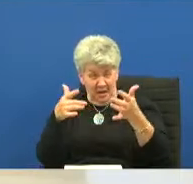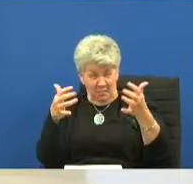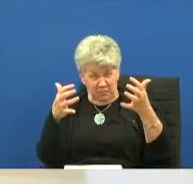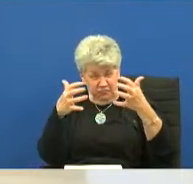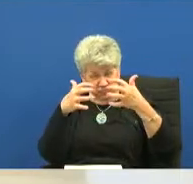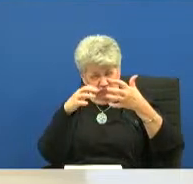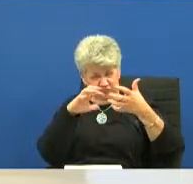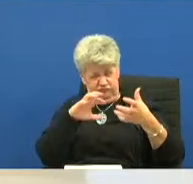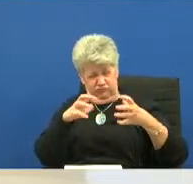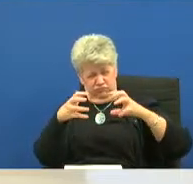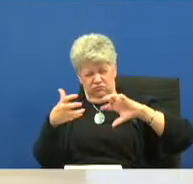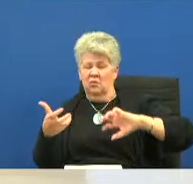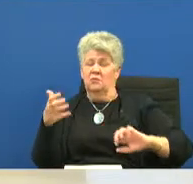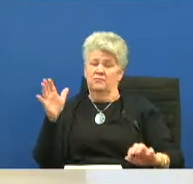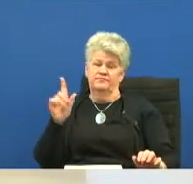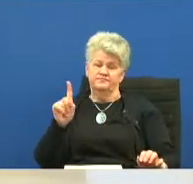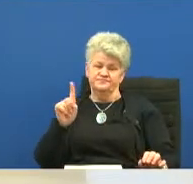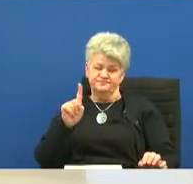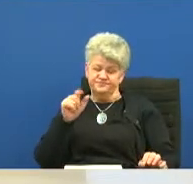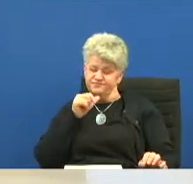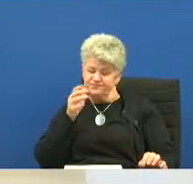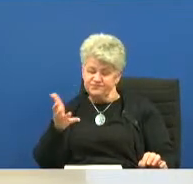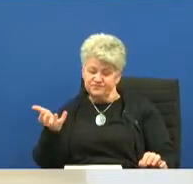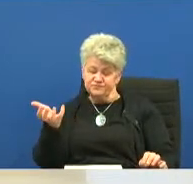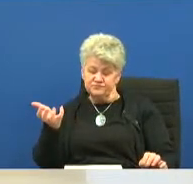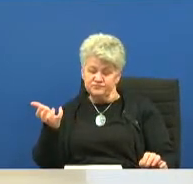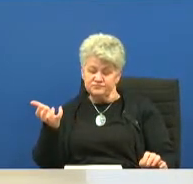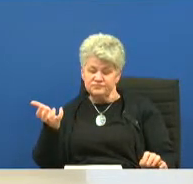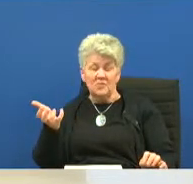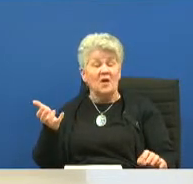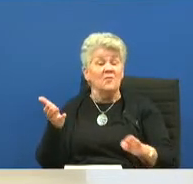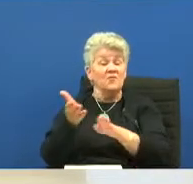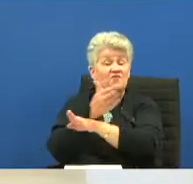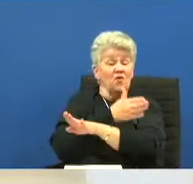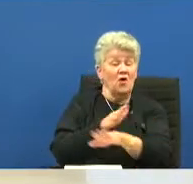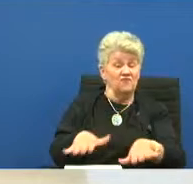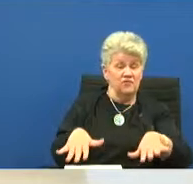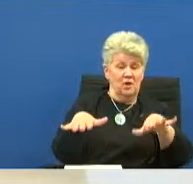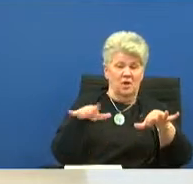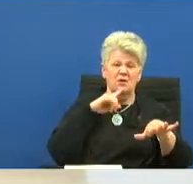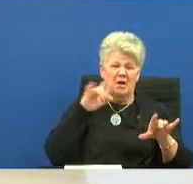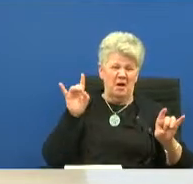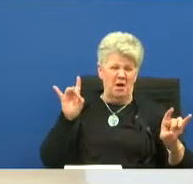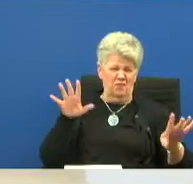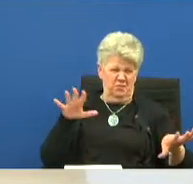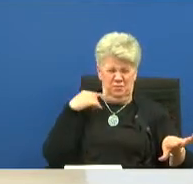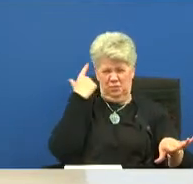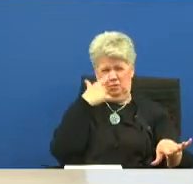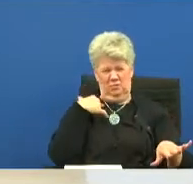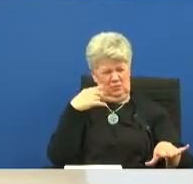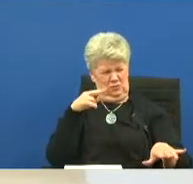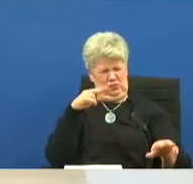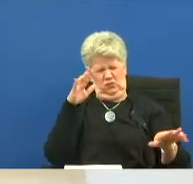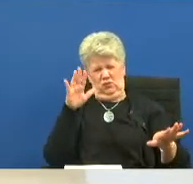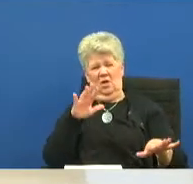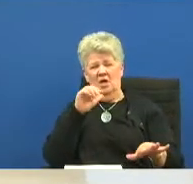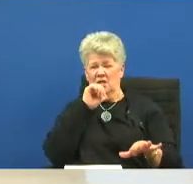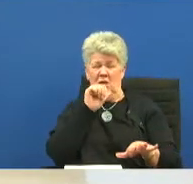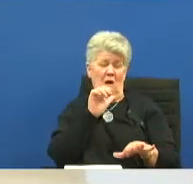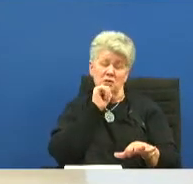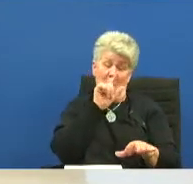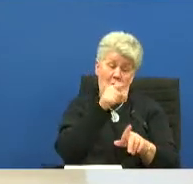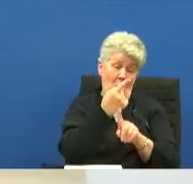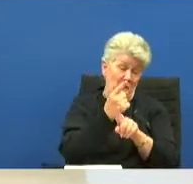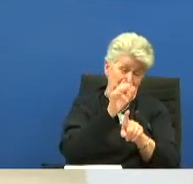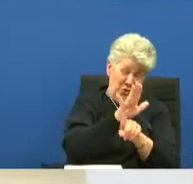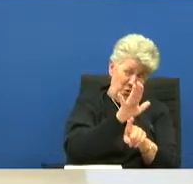prior to the flood or COVID or what have you, because it got pretty bad. And it's not just your site over there.